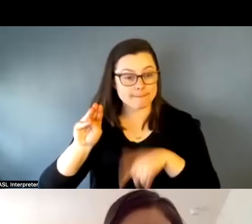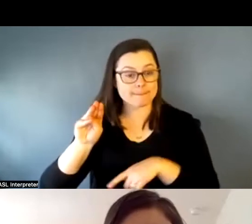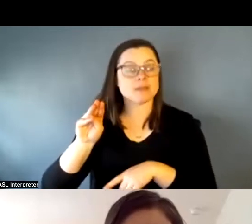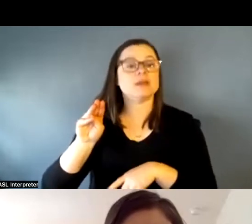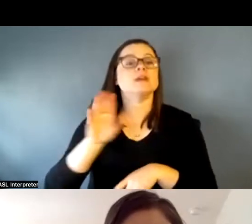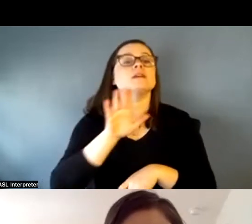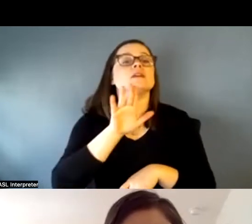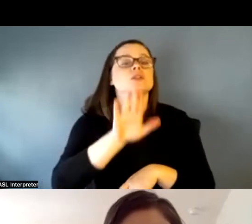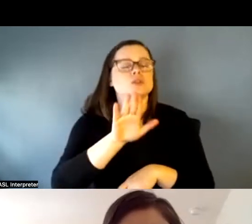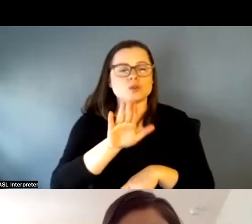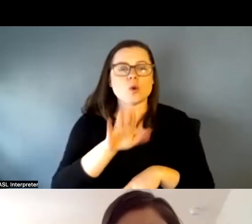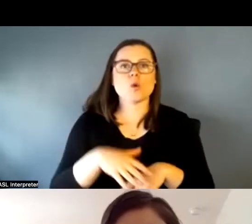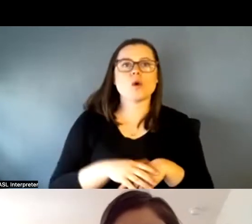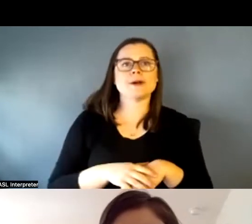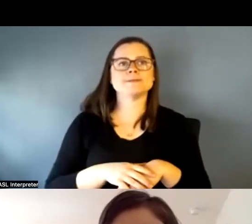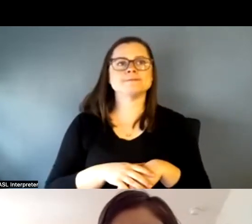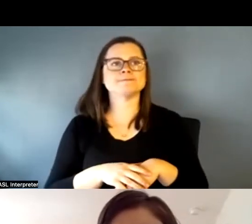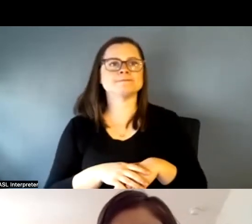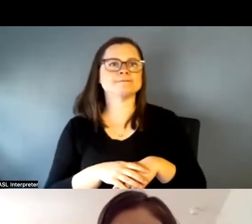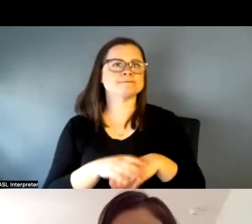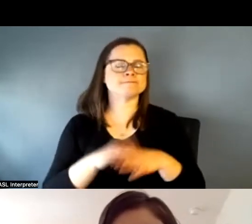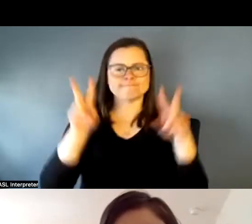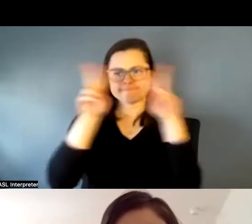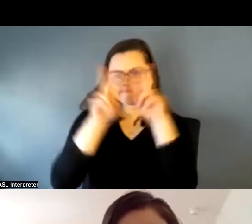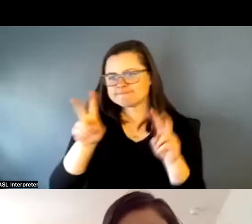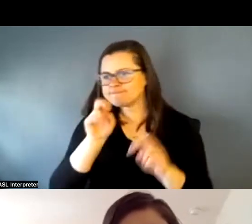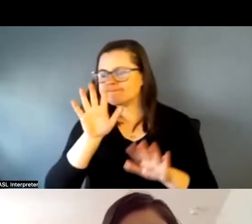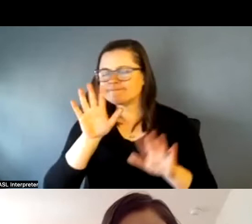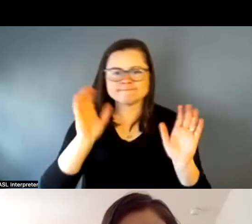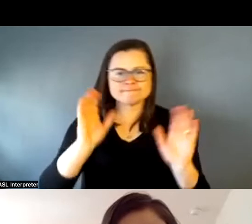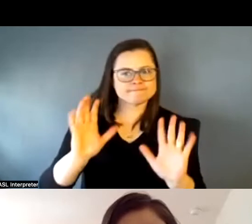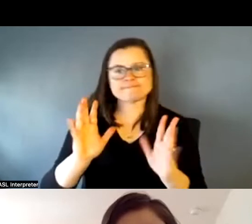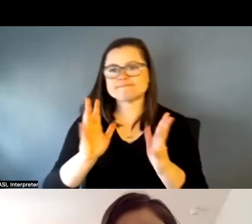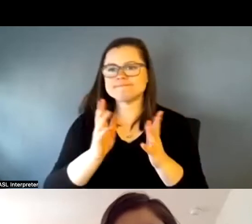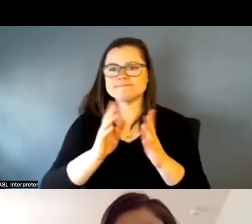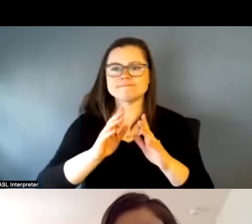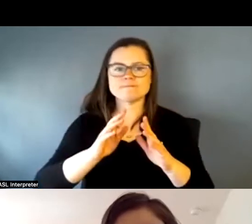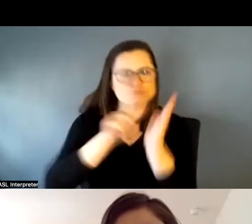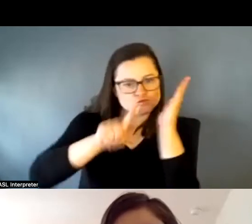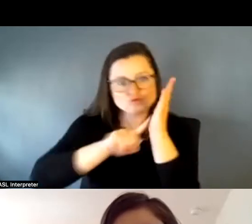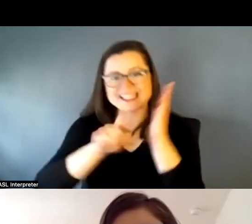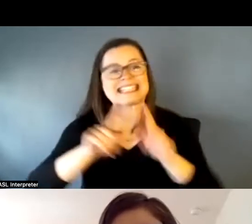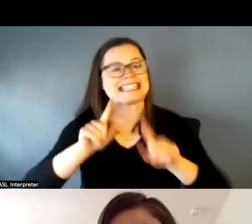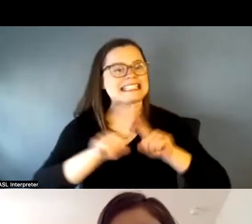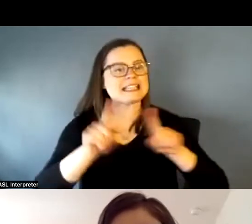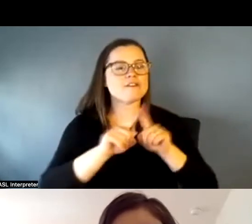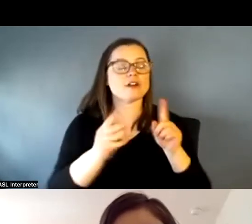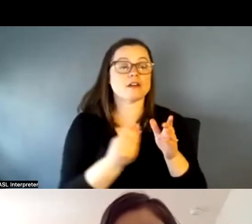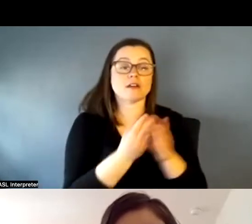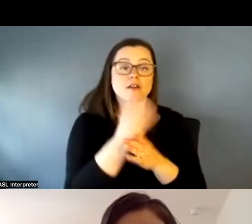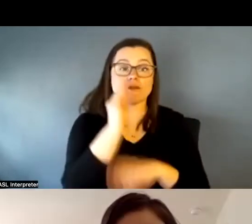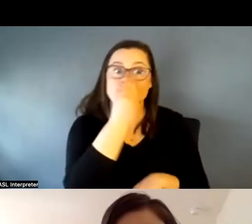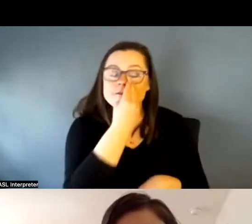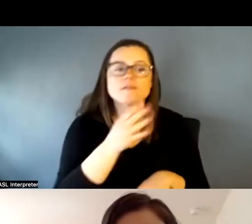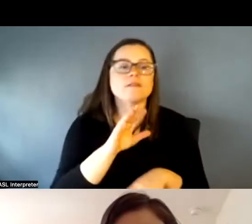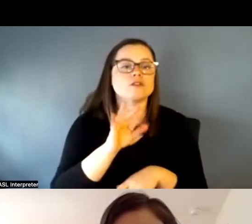of the changing plant life, the flora or the landscape of the First Hill neighborhood,